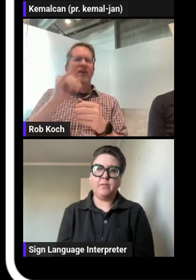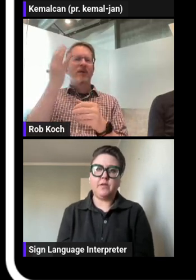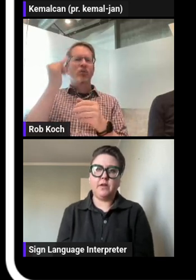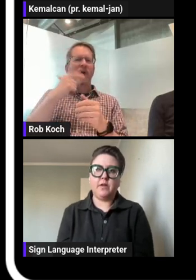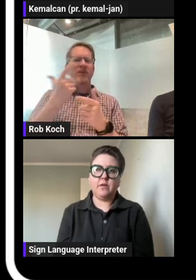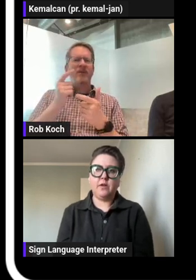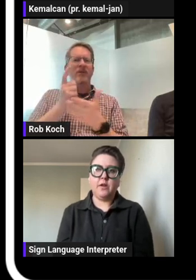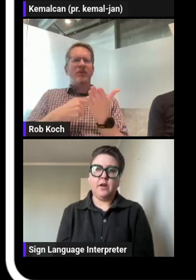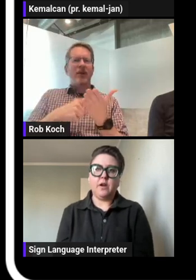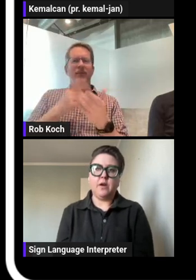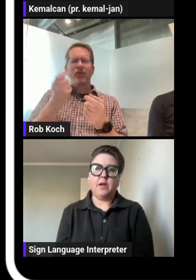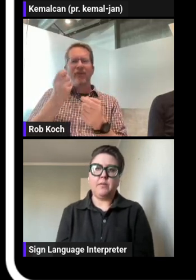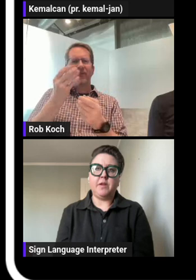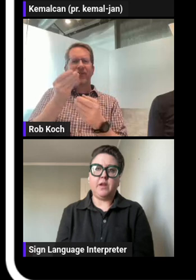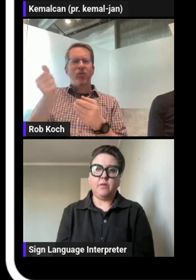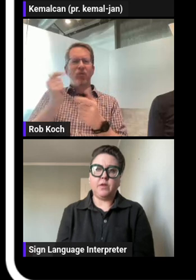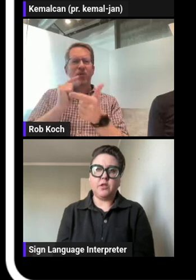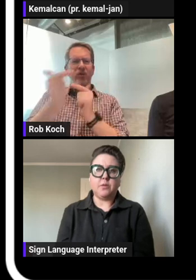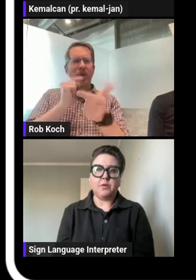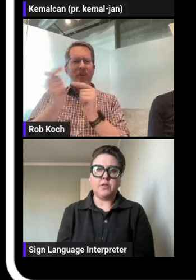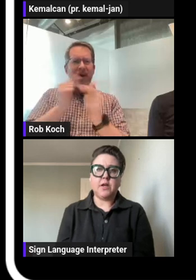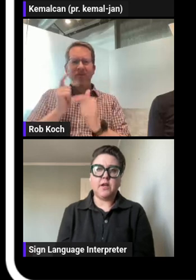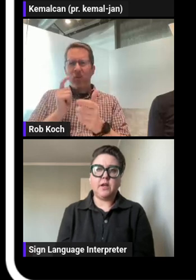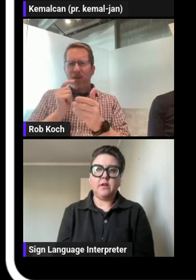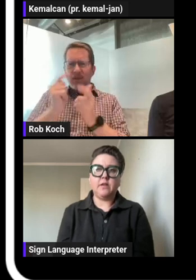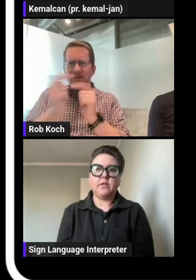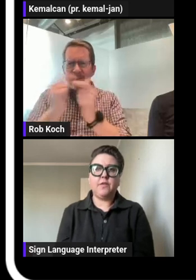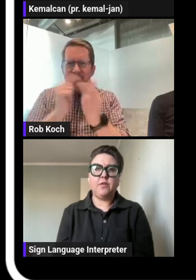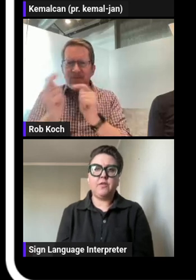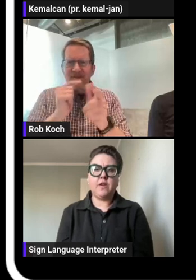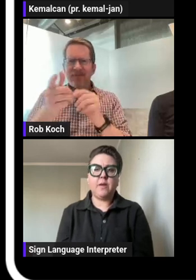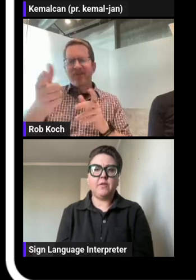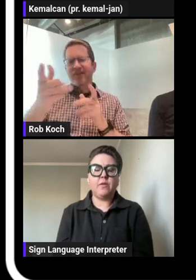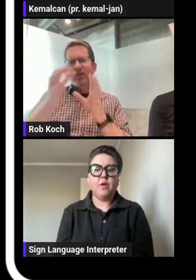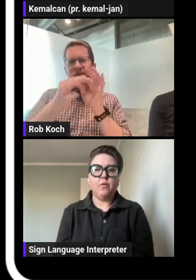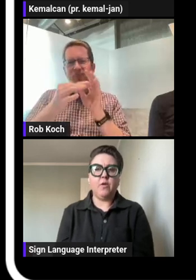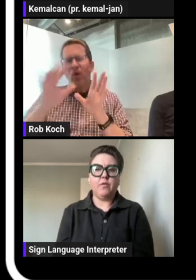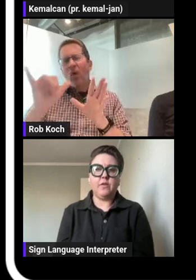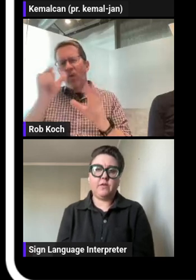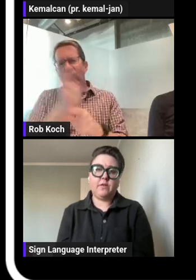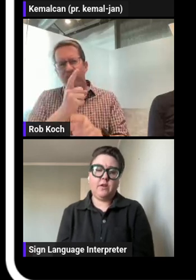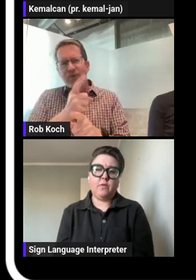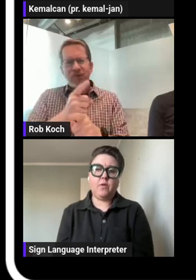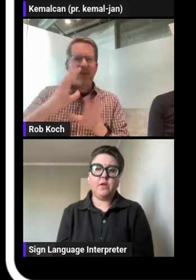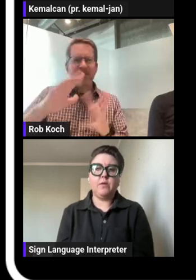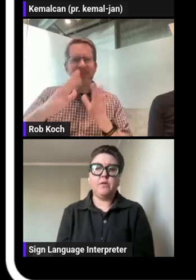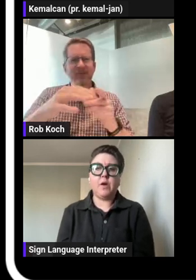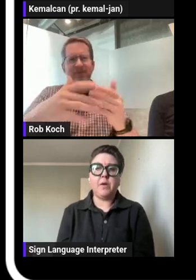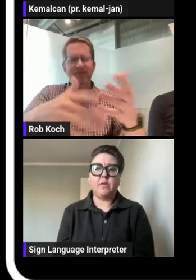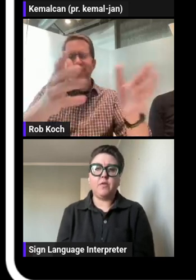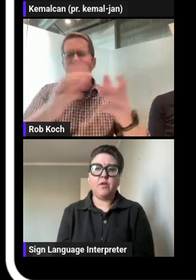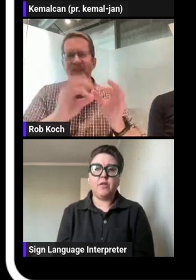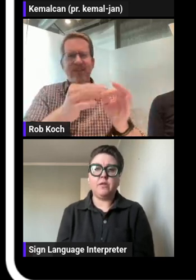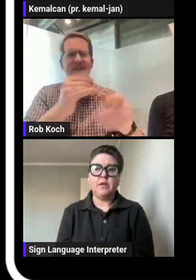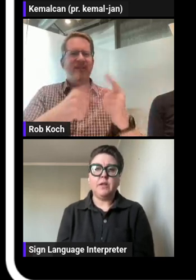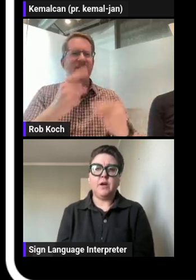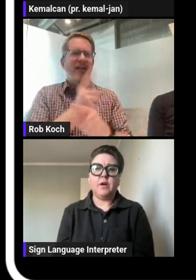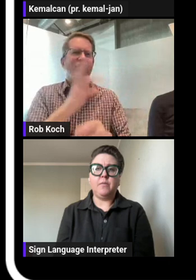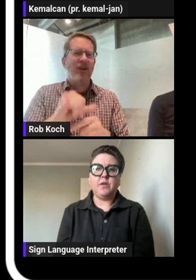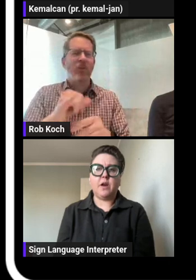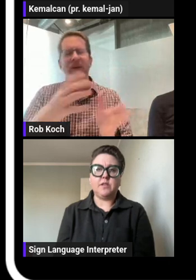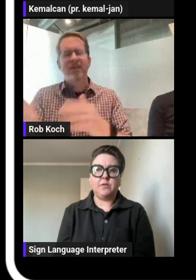right, I'm sitting here and I'm taking in what the interpreter is signing, and there's a few times that over this, recording that we've gone back and forth